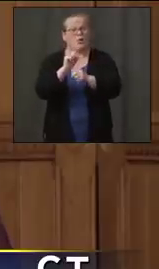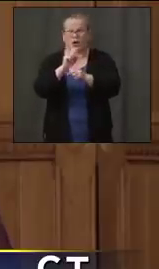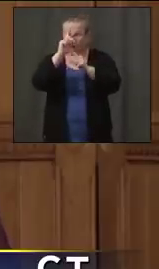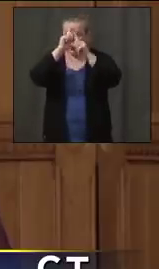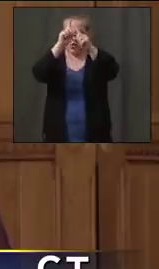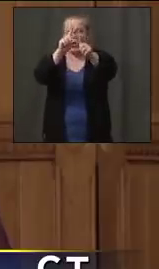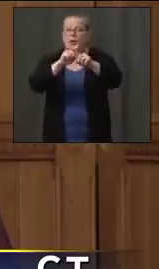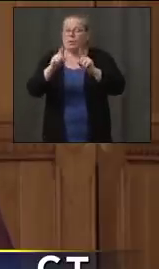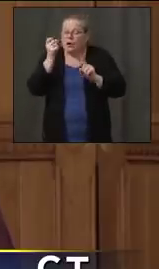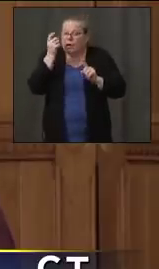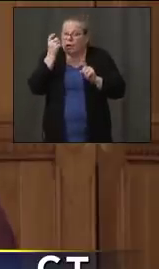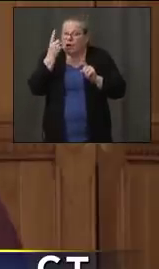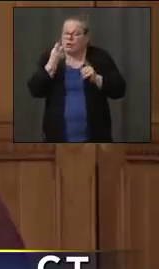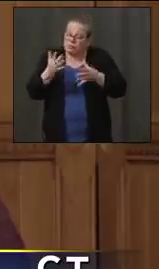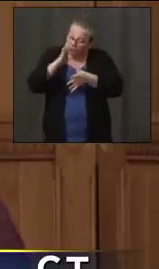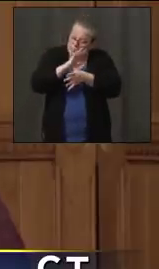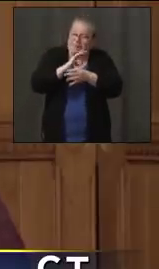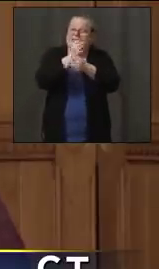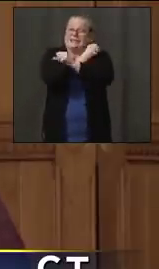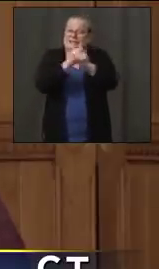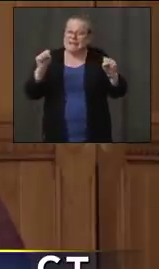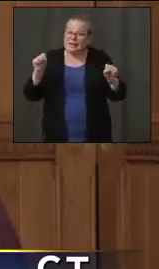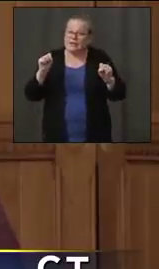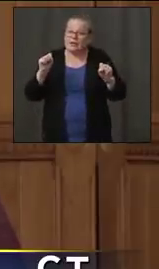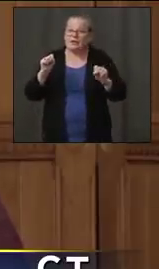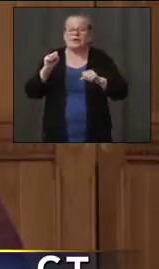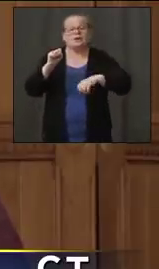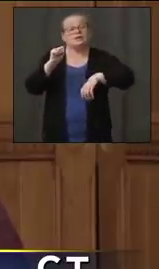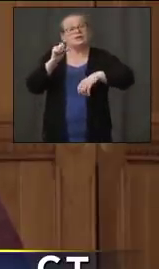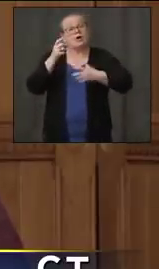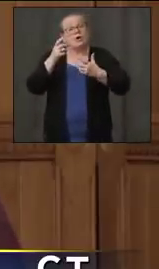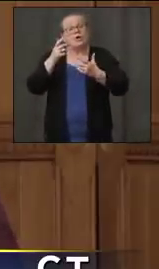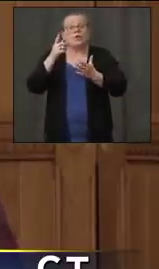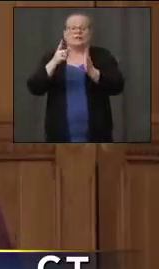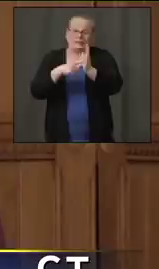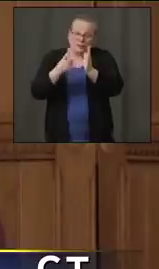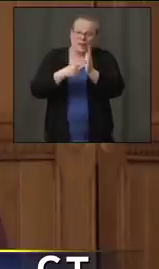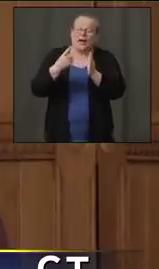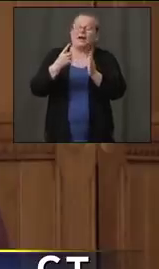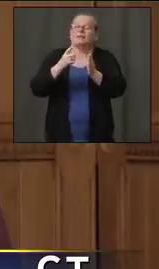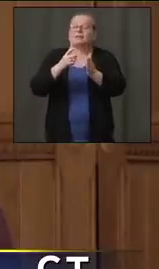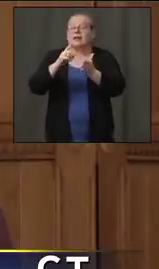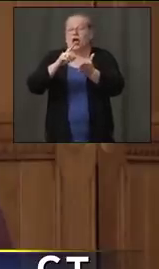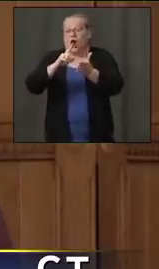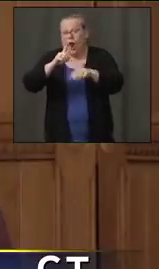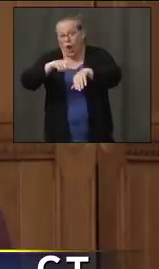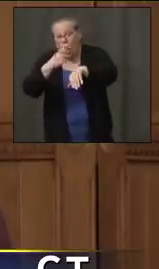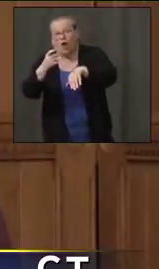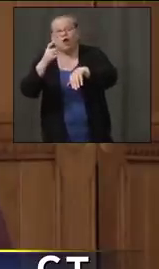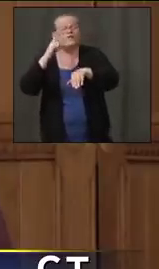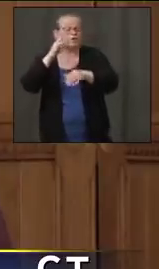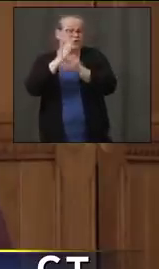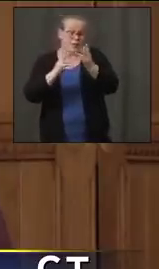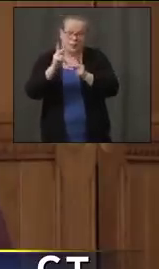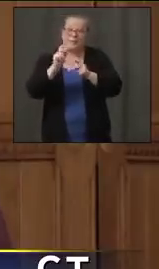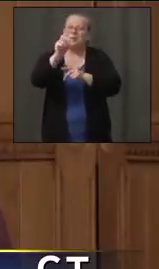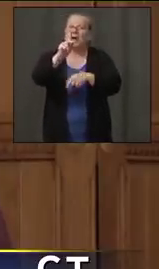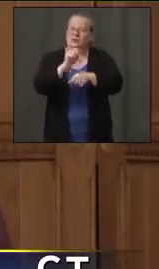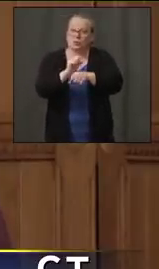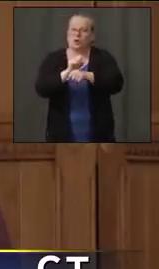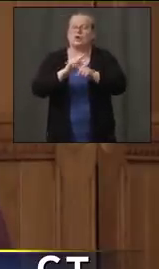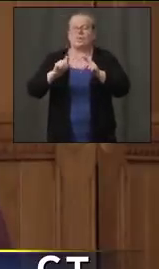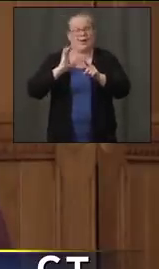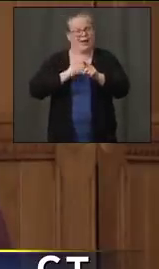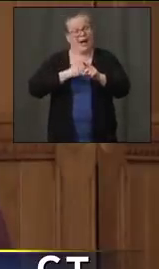are any guide, it does take a lot longer to get people back to work than the layoffs that we've seen over the past 6 weeks. But our goal is to work as quickly